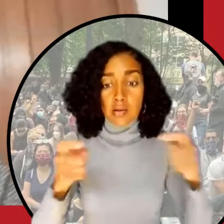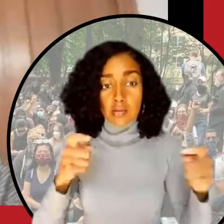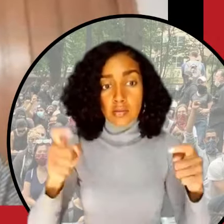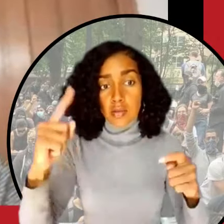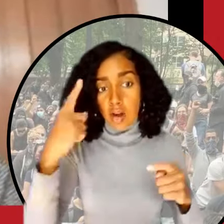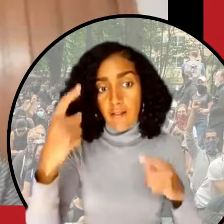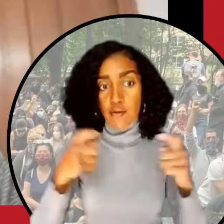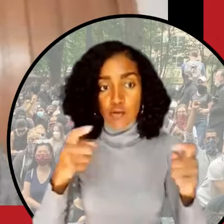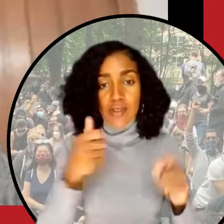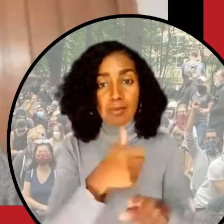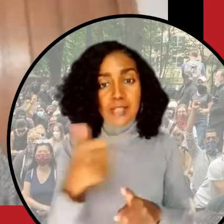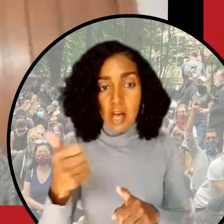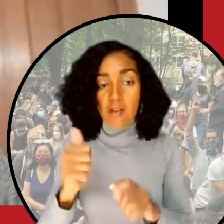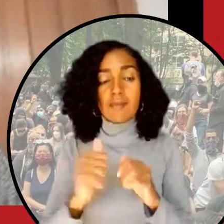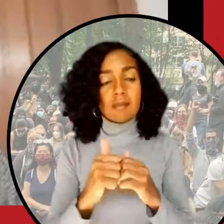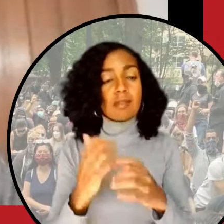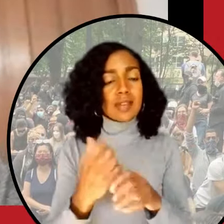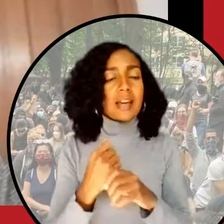experience of Bolivia shows that